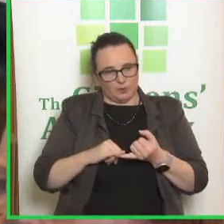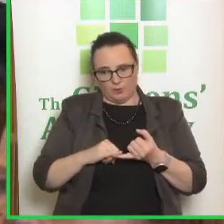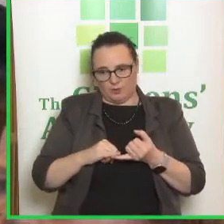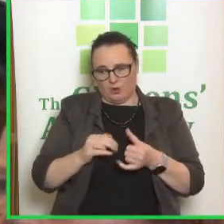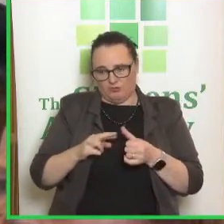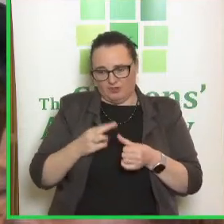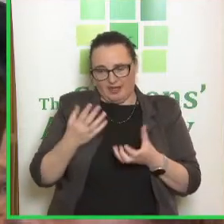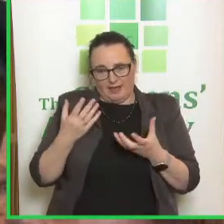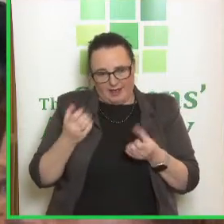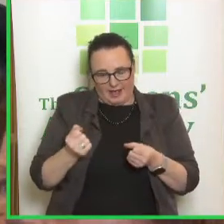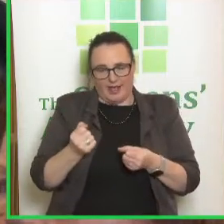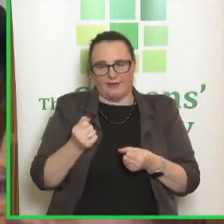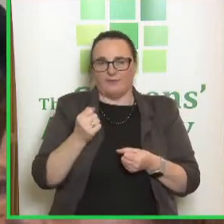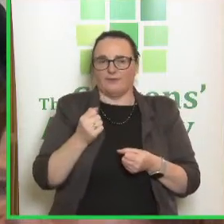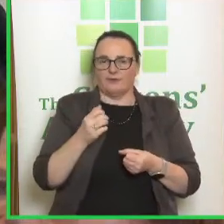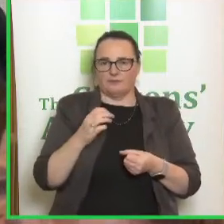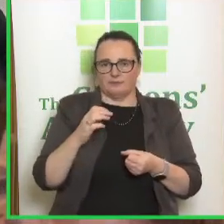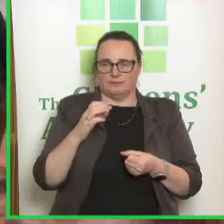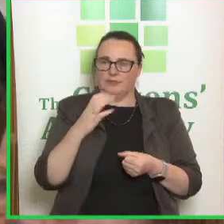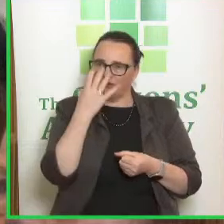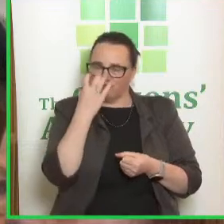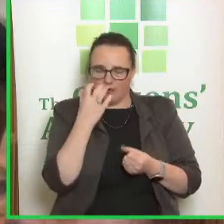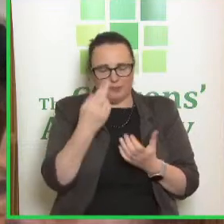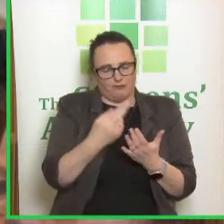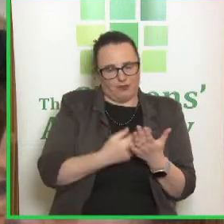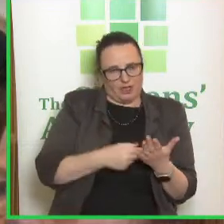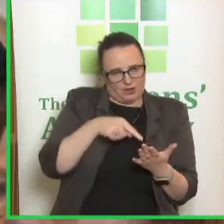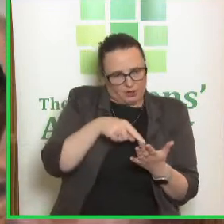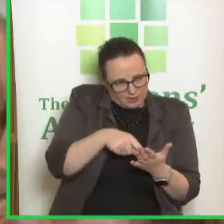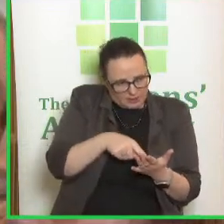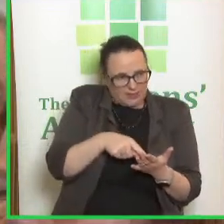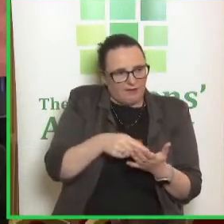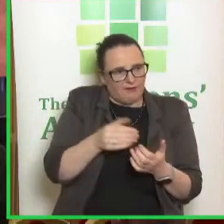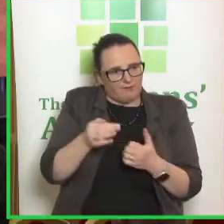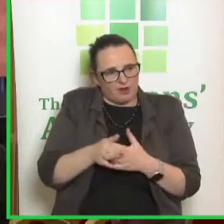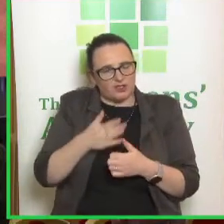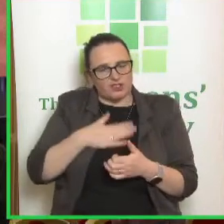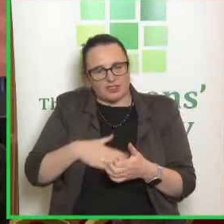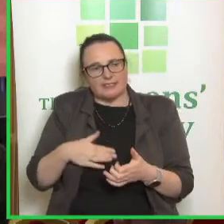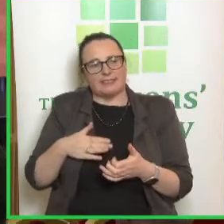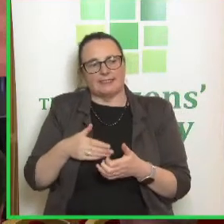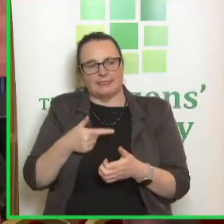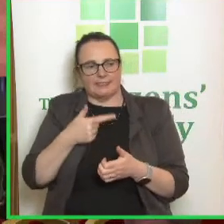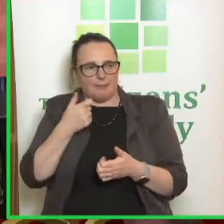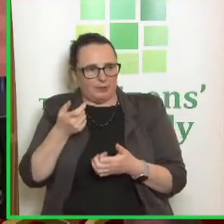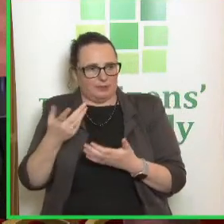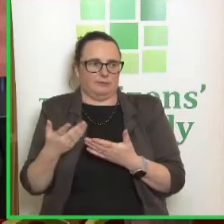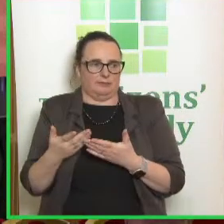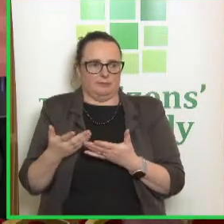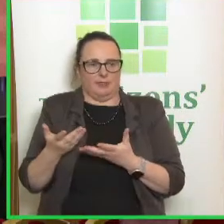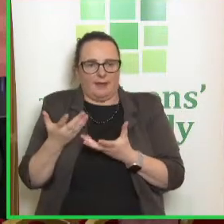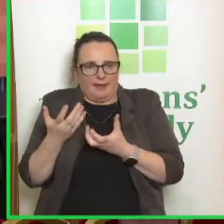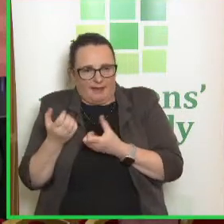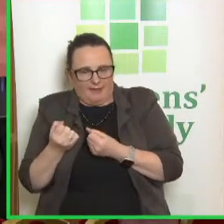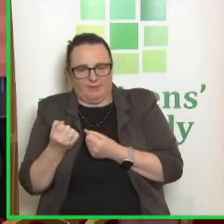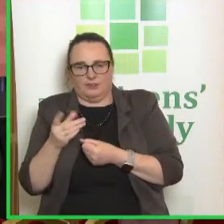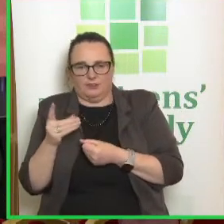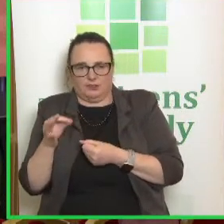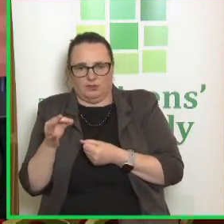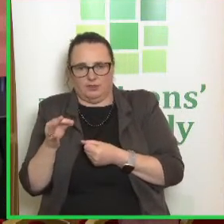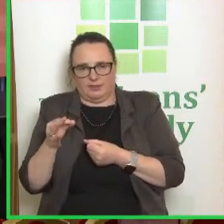existing criminal records for simple possession? And I'll leave it there. Thanks very much. Okay, and one final comment, and then we'll ask of the